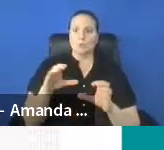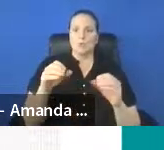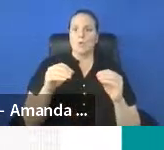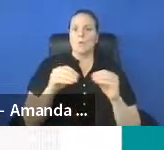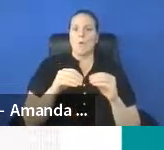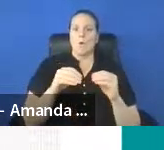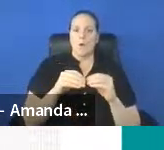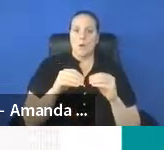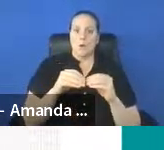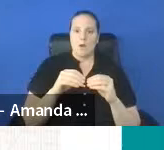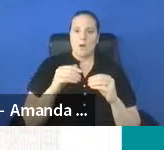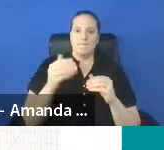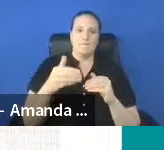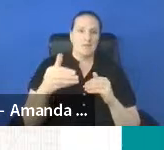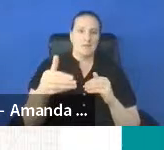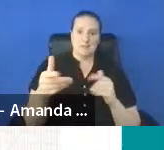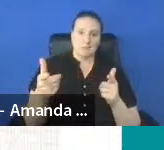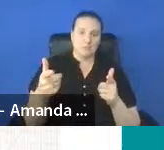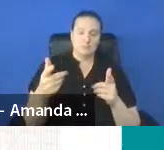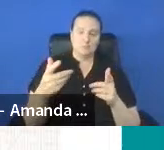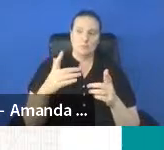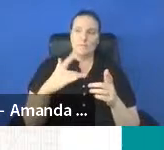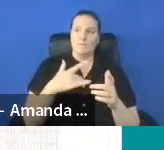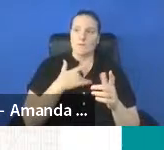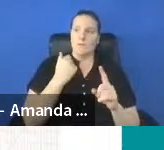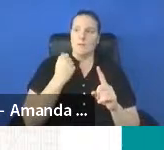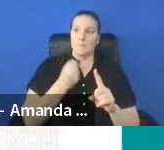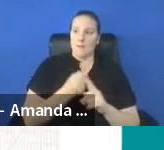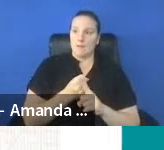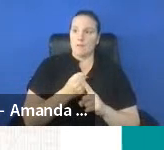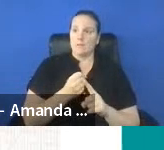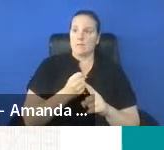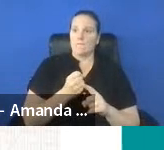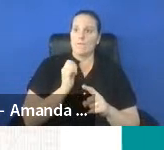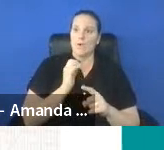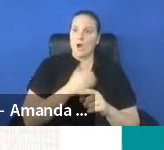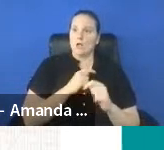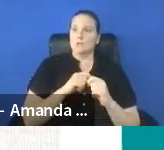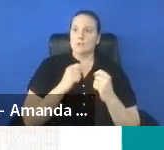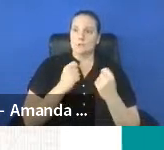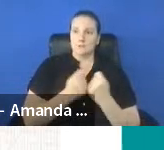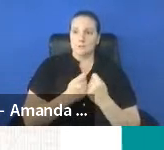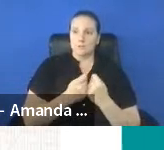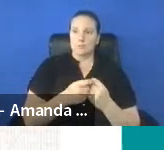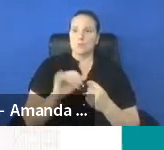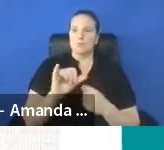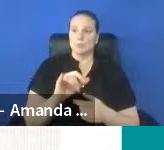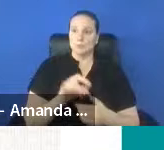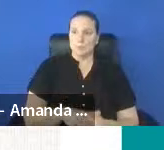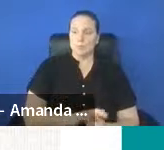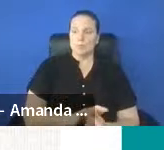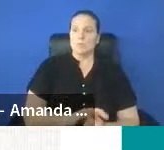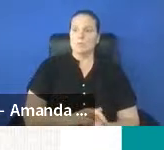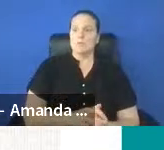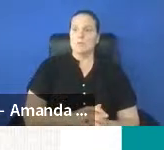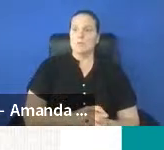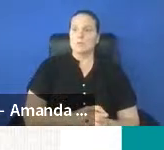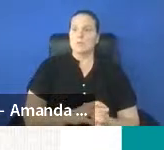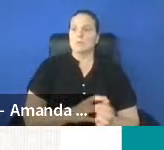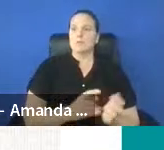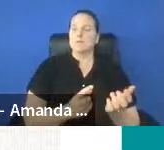of these, because it was very impactful for our team as well. Because